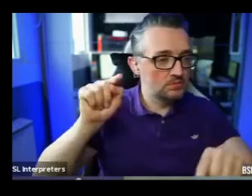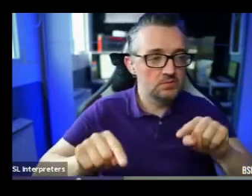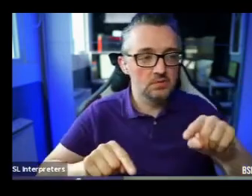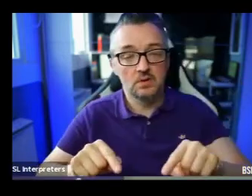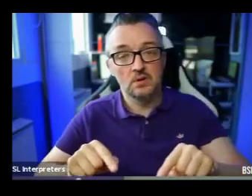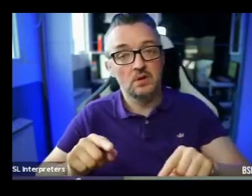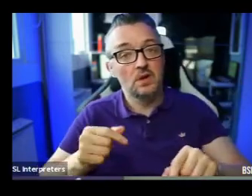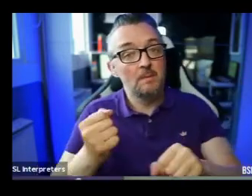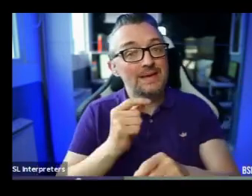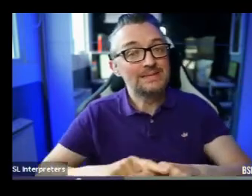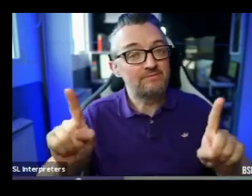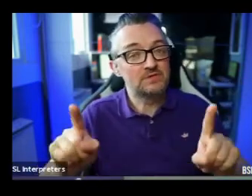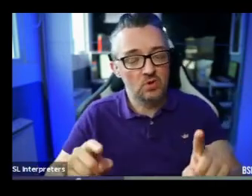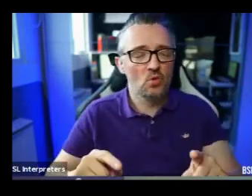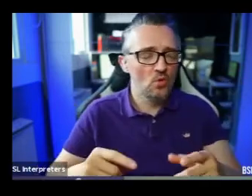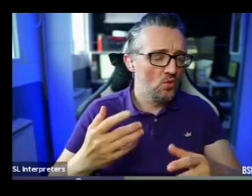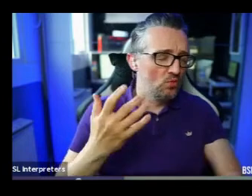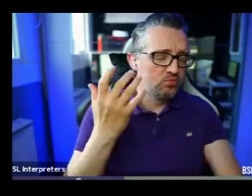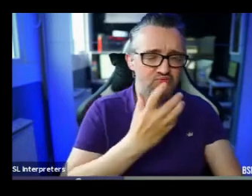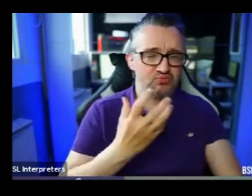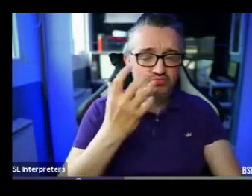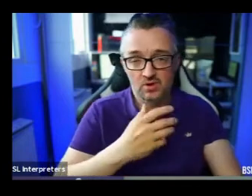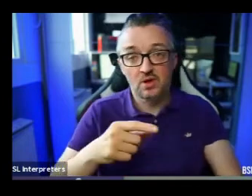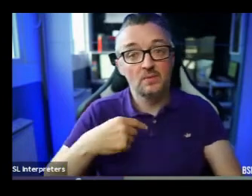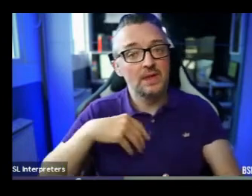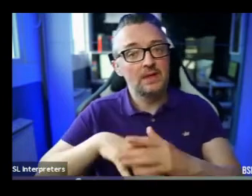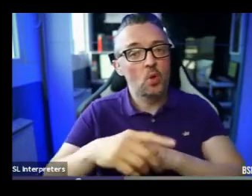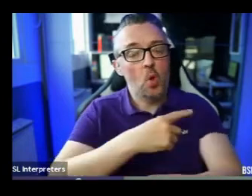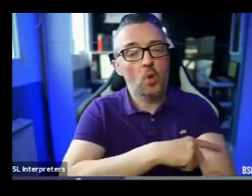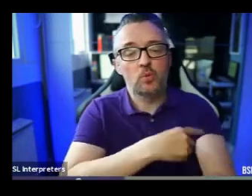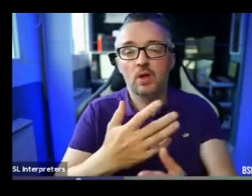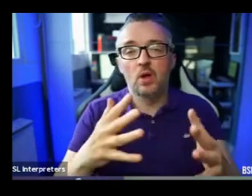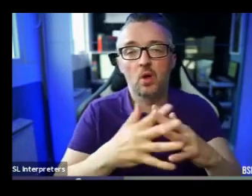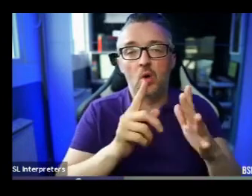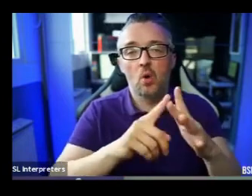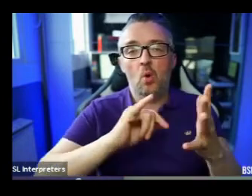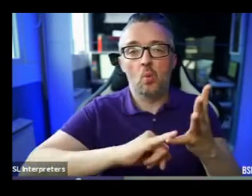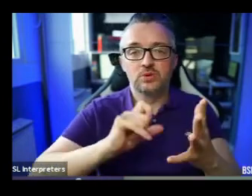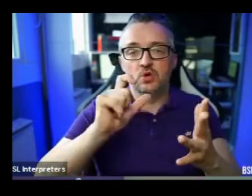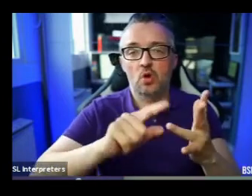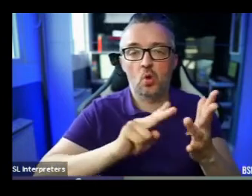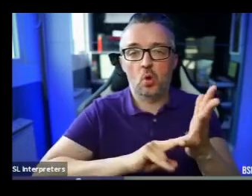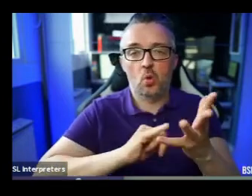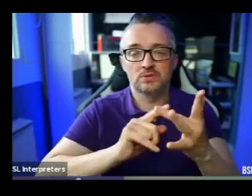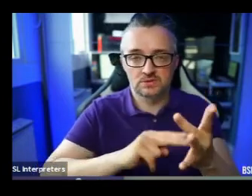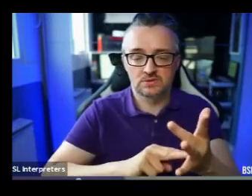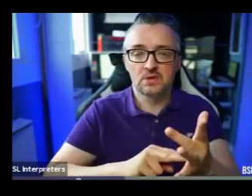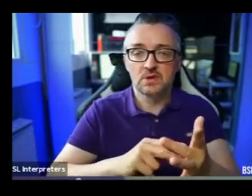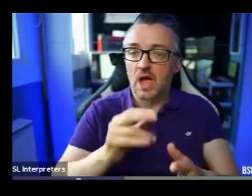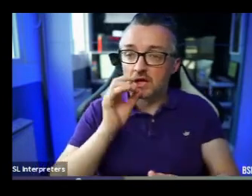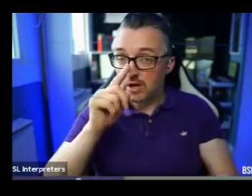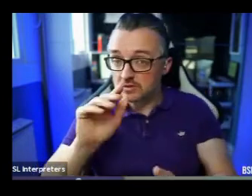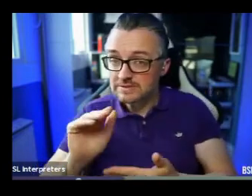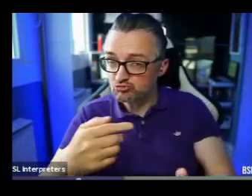world and the difference it's making is incredible. I was in a hospital in Wisconsin and I said to the nurses, can